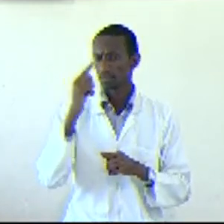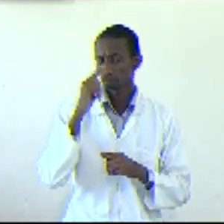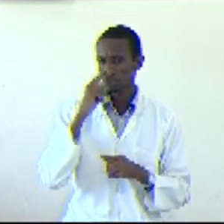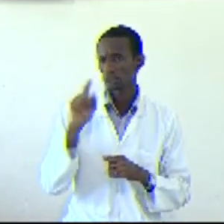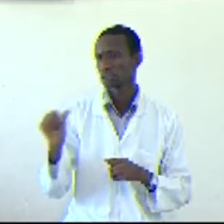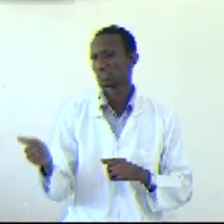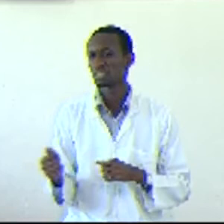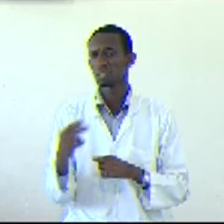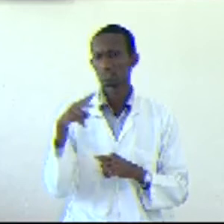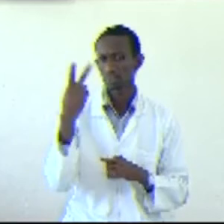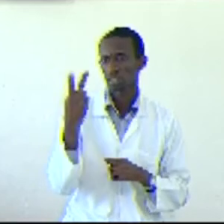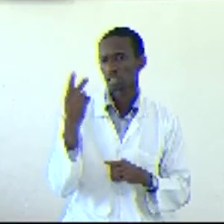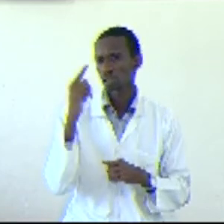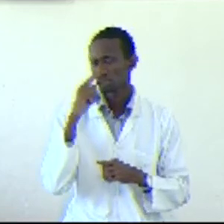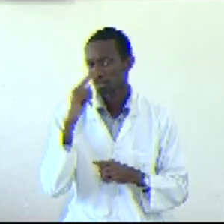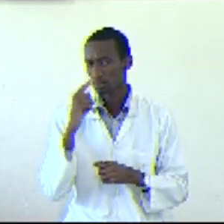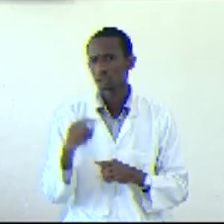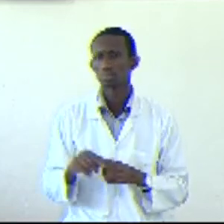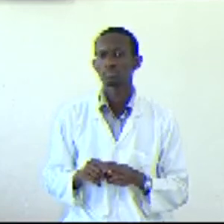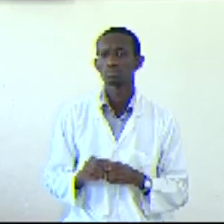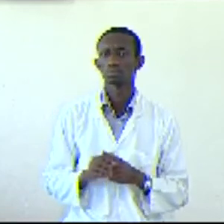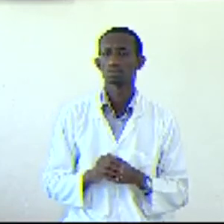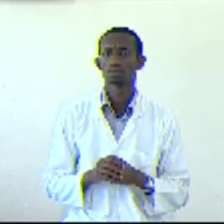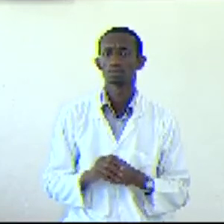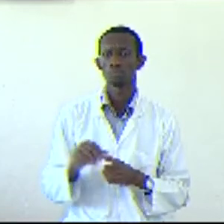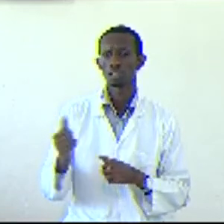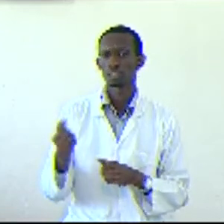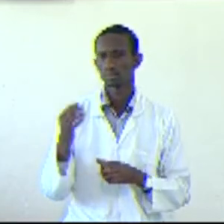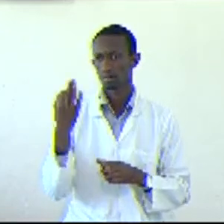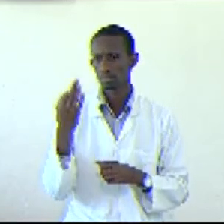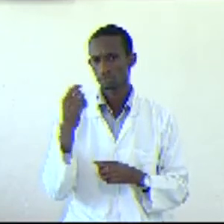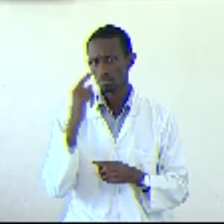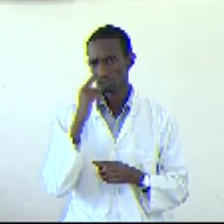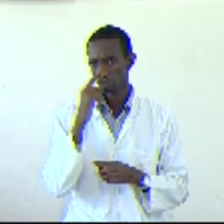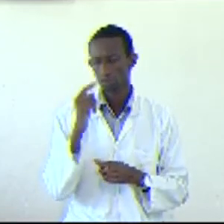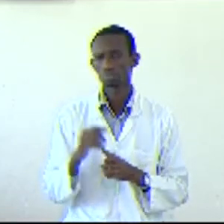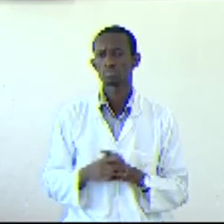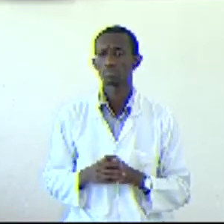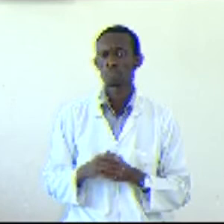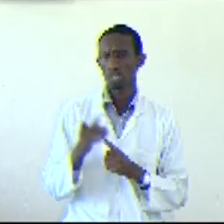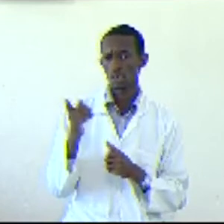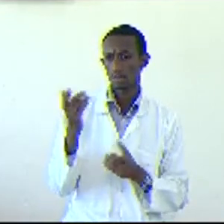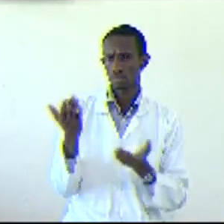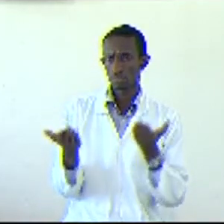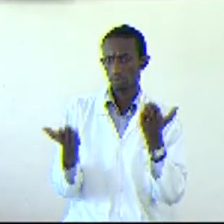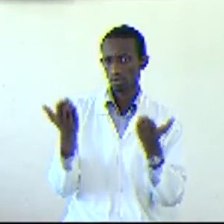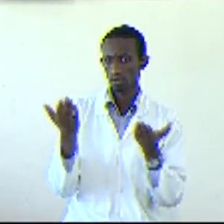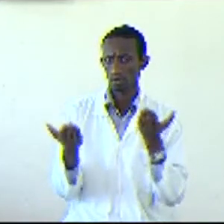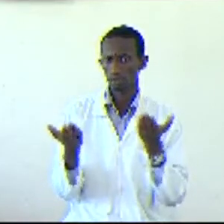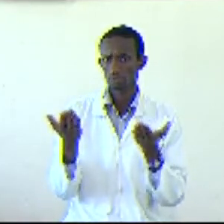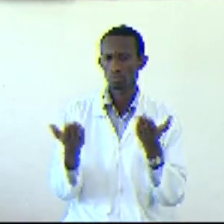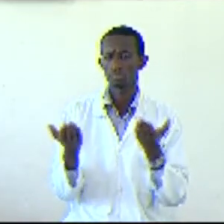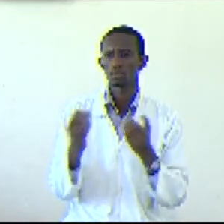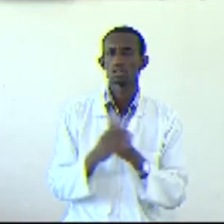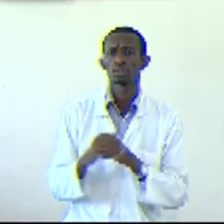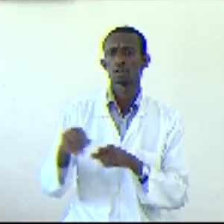final velocity of the first object and the final velocity of the second object. And then this is the mass of the first object and the mass of